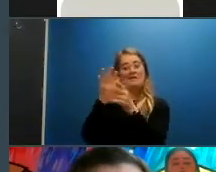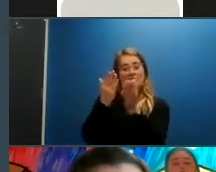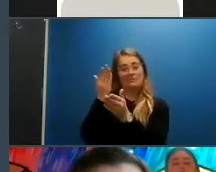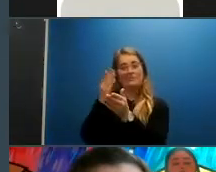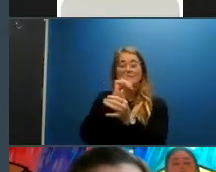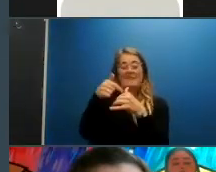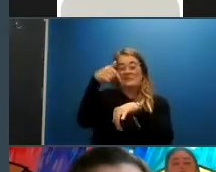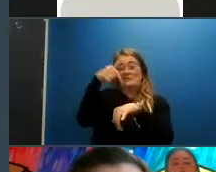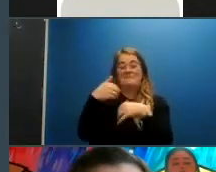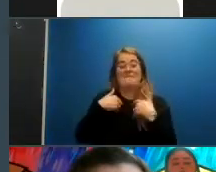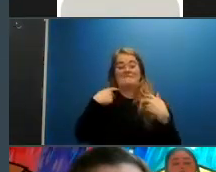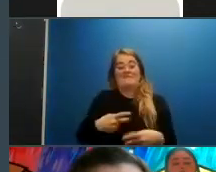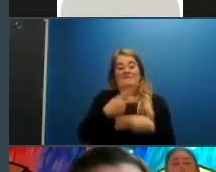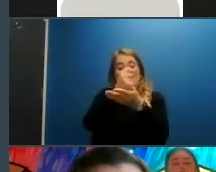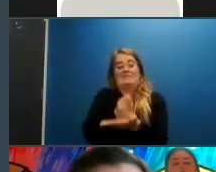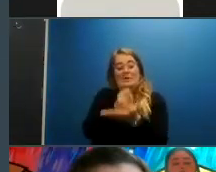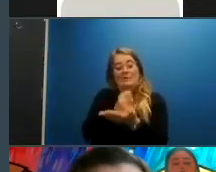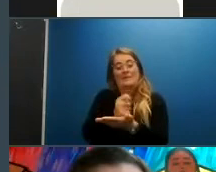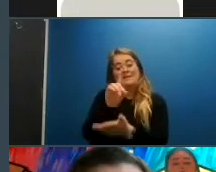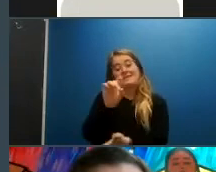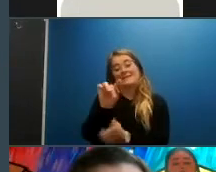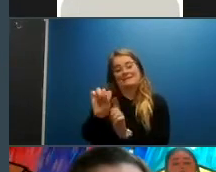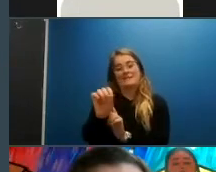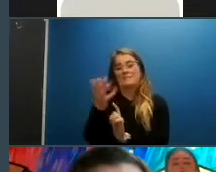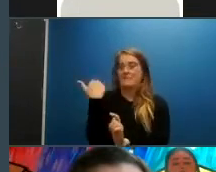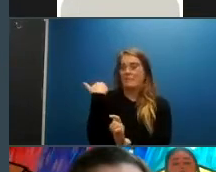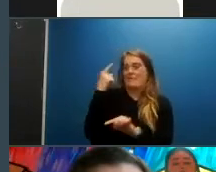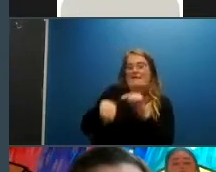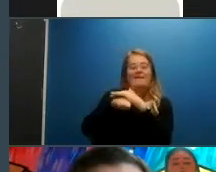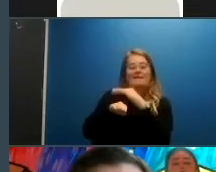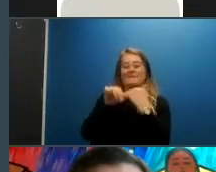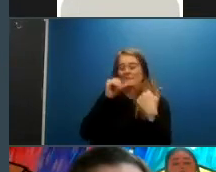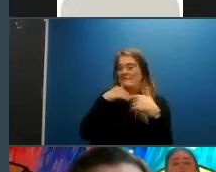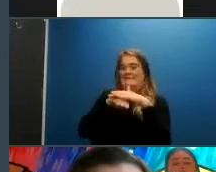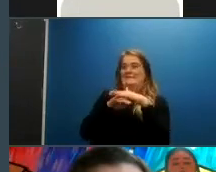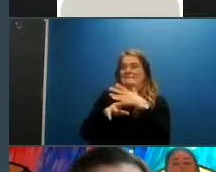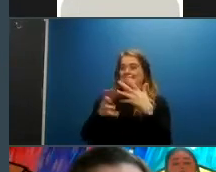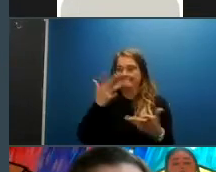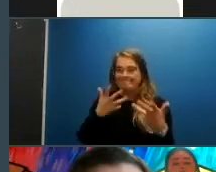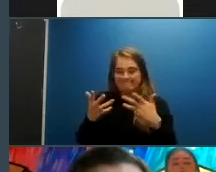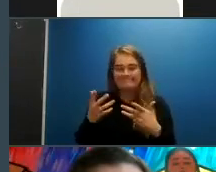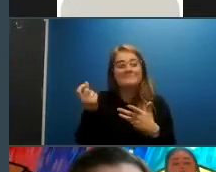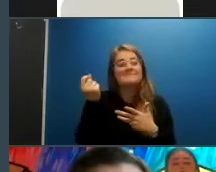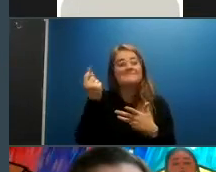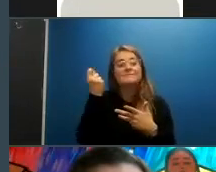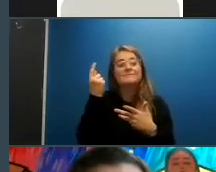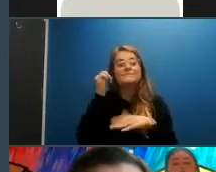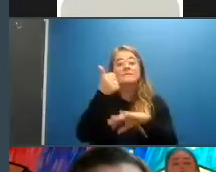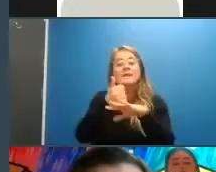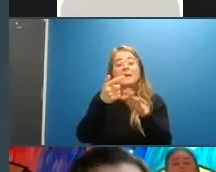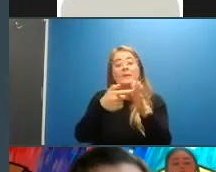physiotherapy within the downtown east side. Before that, they weren't able to access that service. And the need kind of came about because